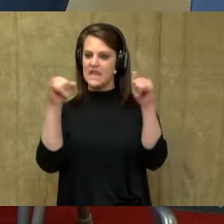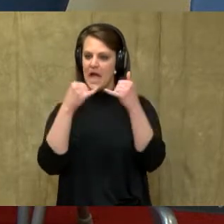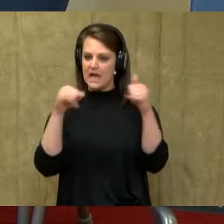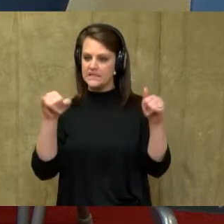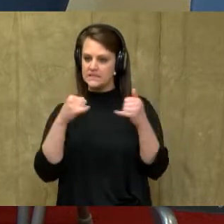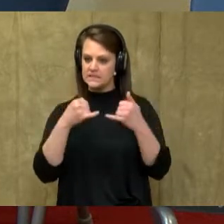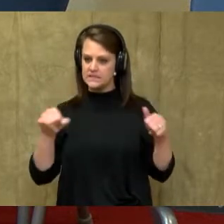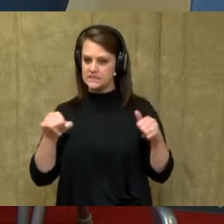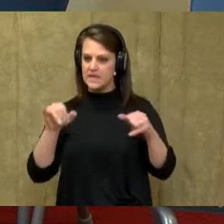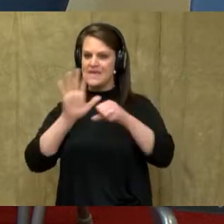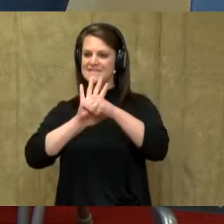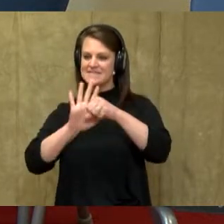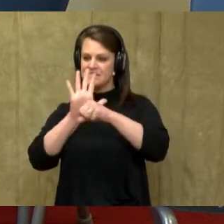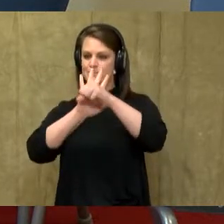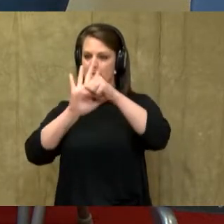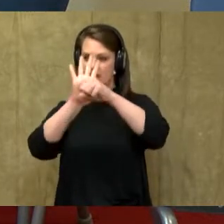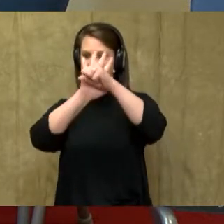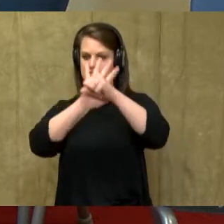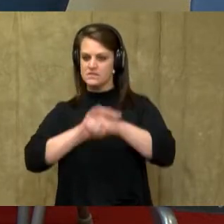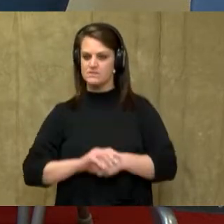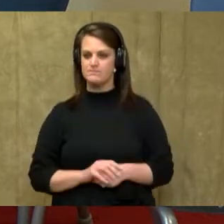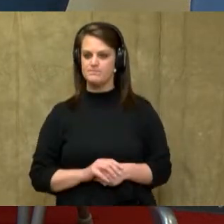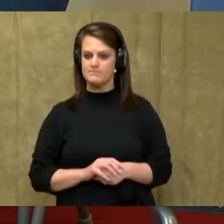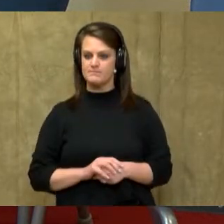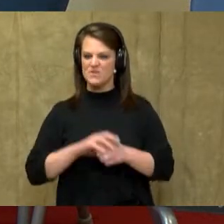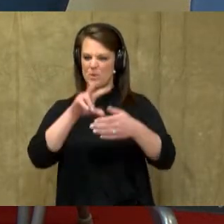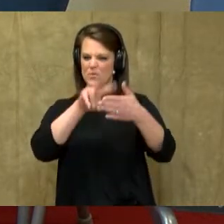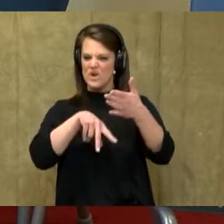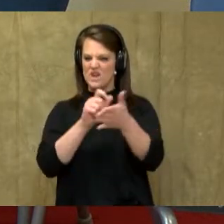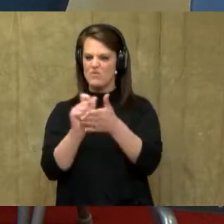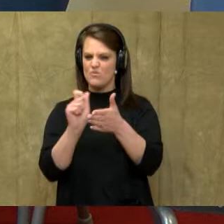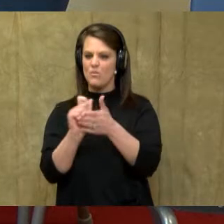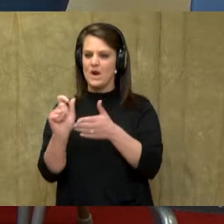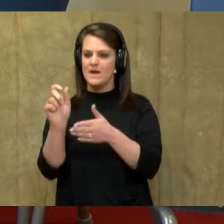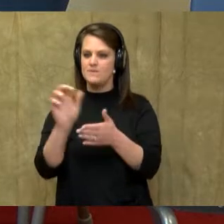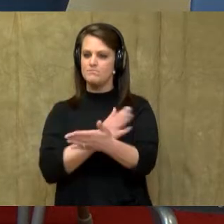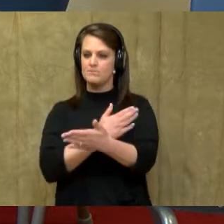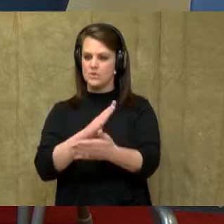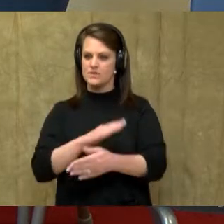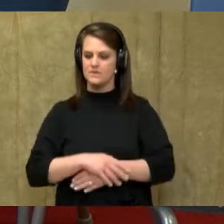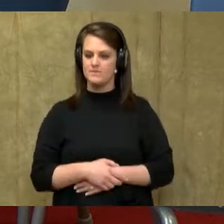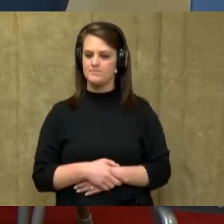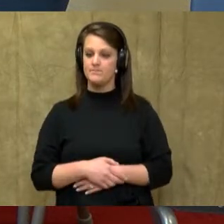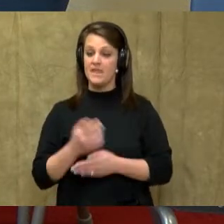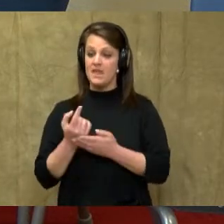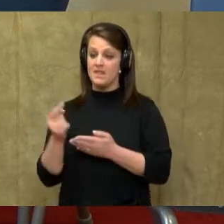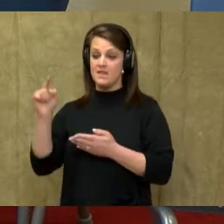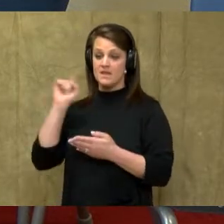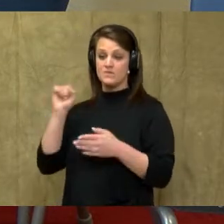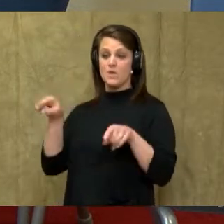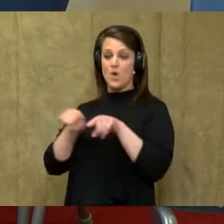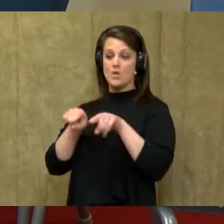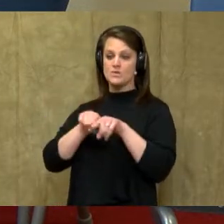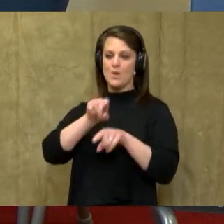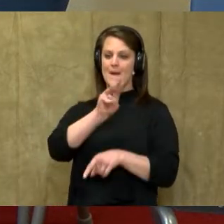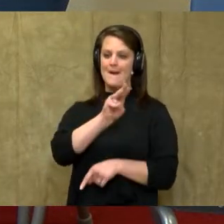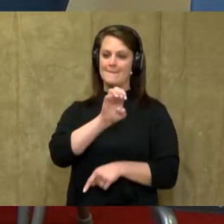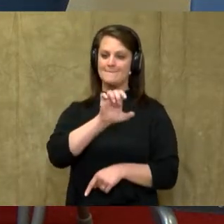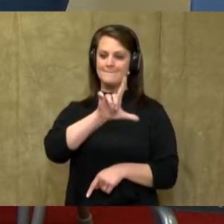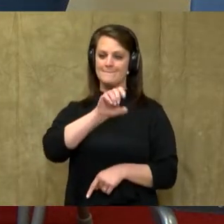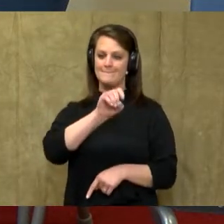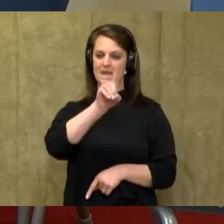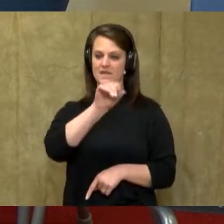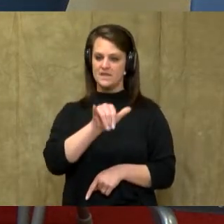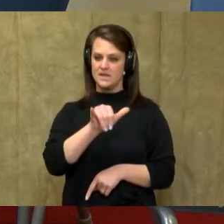where we read and write music. And the last definition from last week was melody, pitches that follow one another